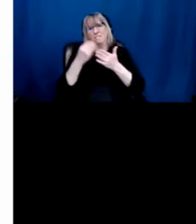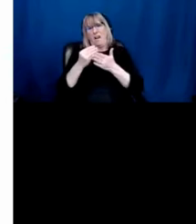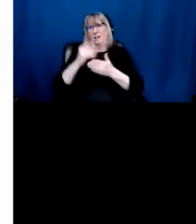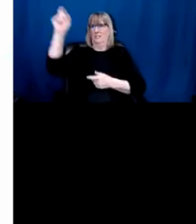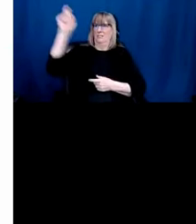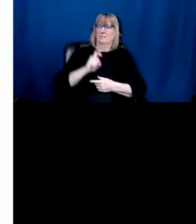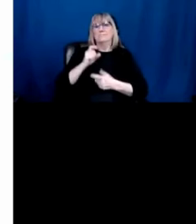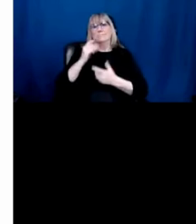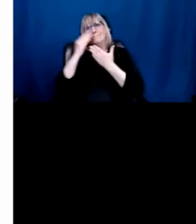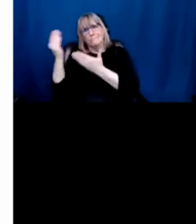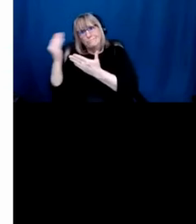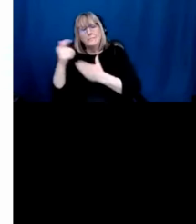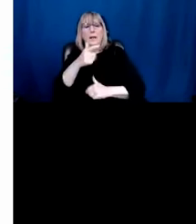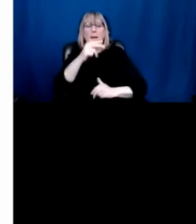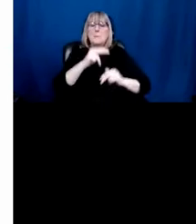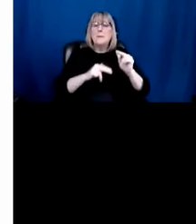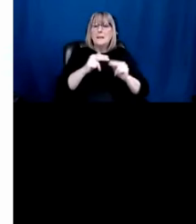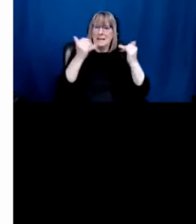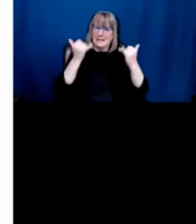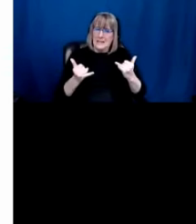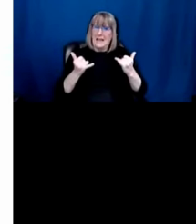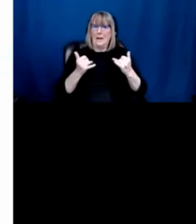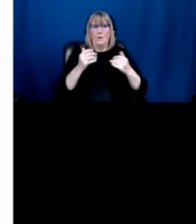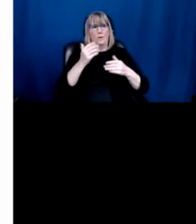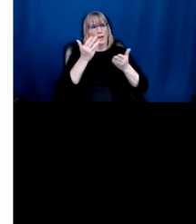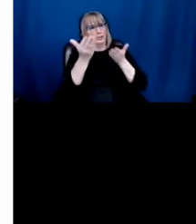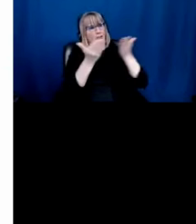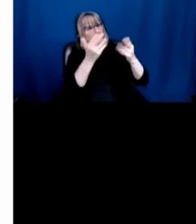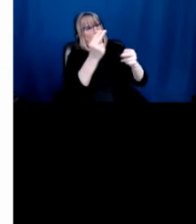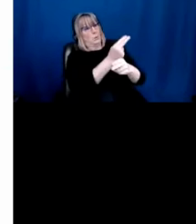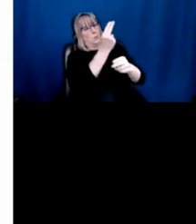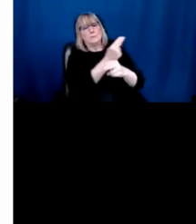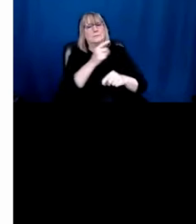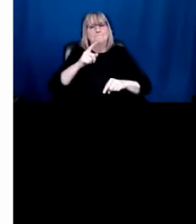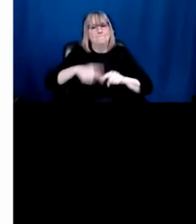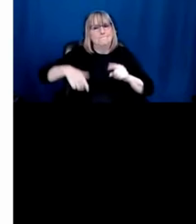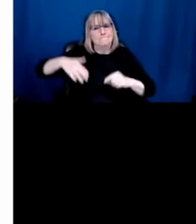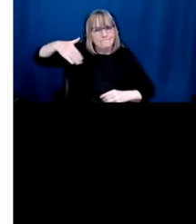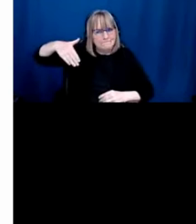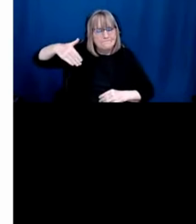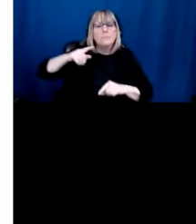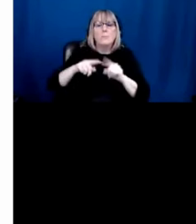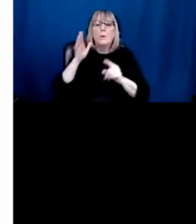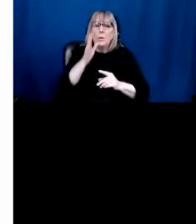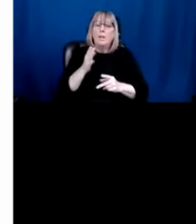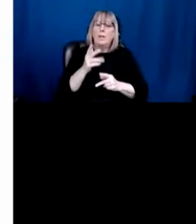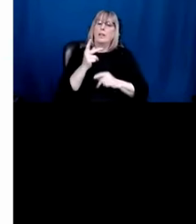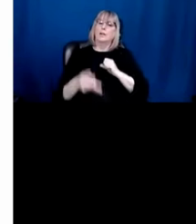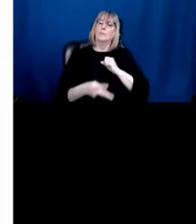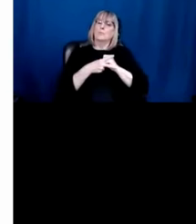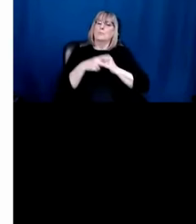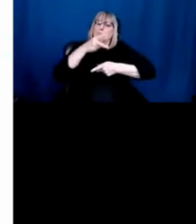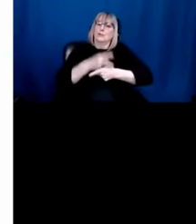más building's not yet able to de la be parte used interior que la as a parte retail exterior, but como el it's been negocio used de for 50 peluquería years